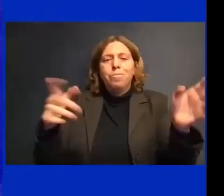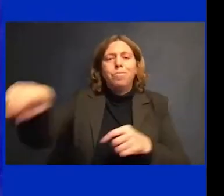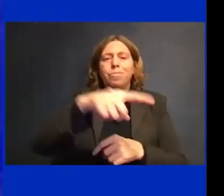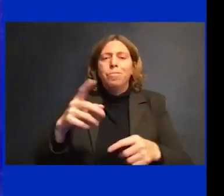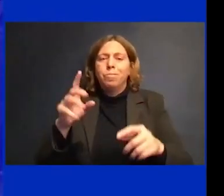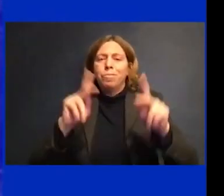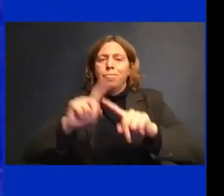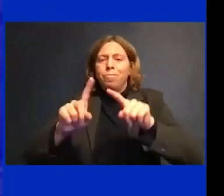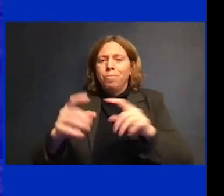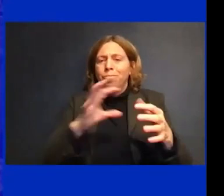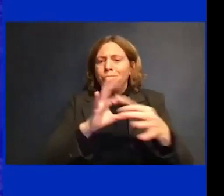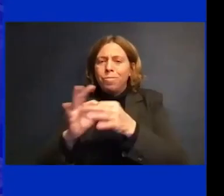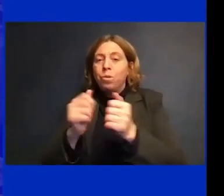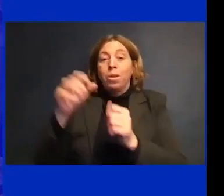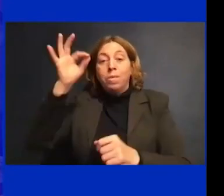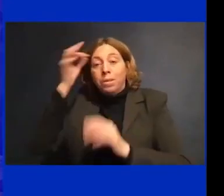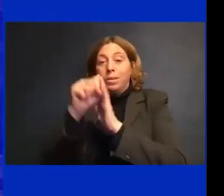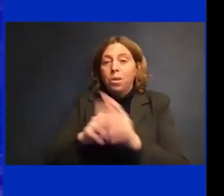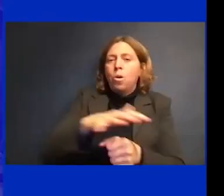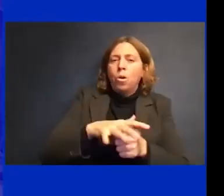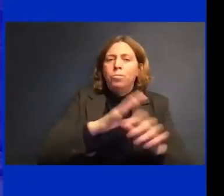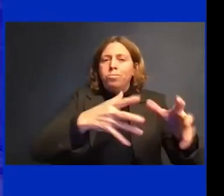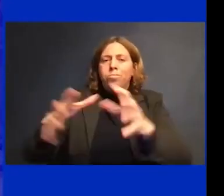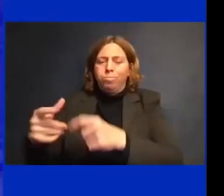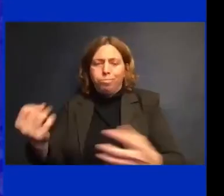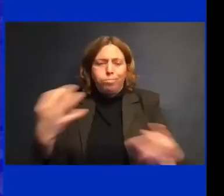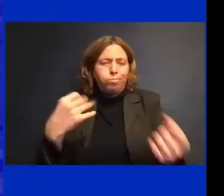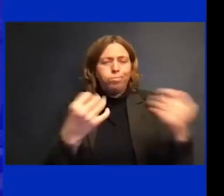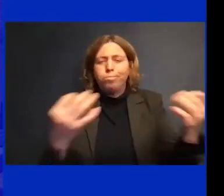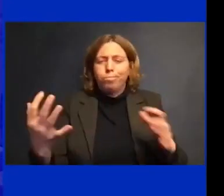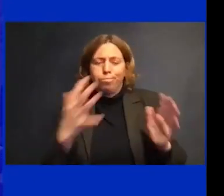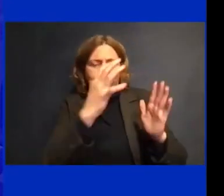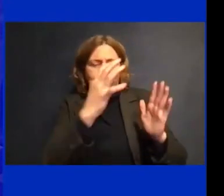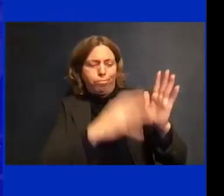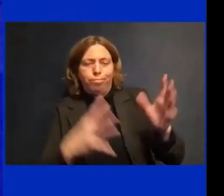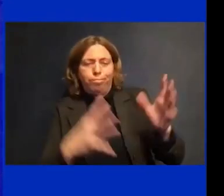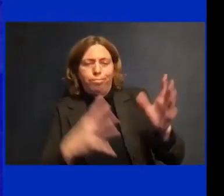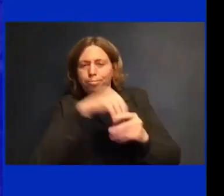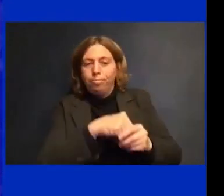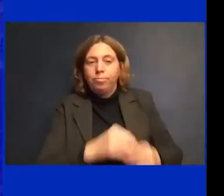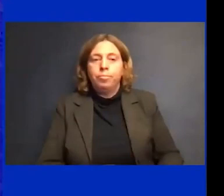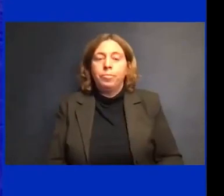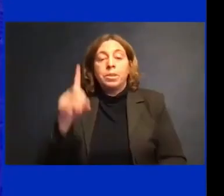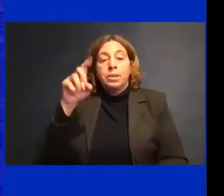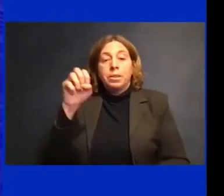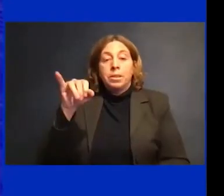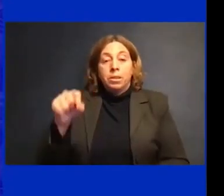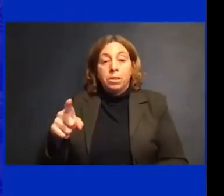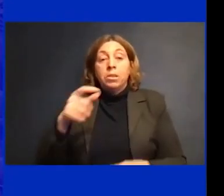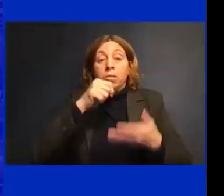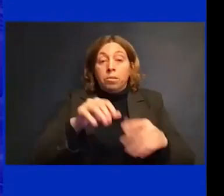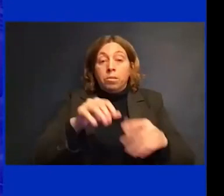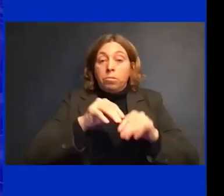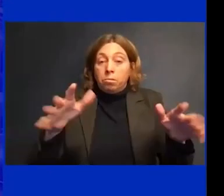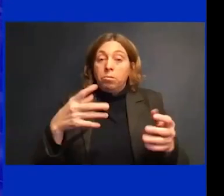con entidades federales, estatales y locales. El aviso de disponibilidad was published in the Federal